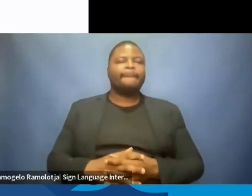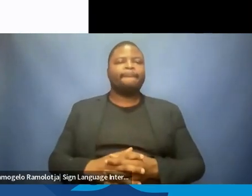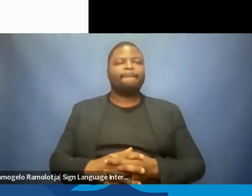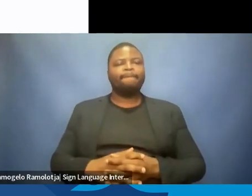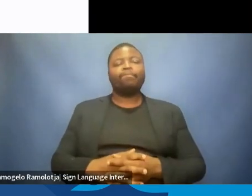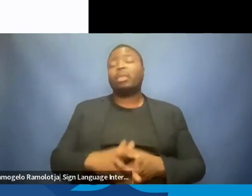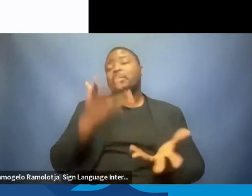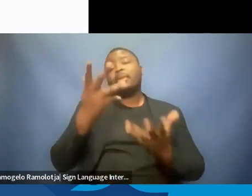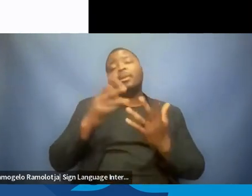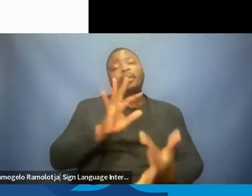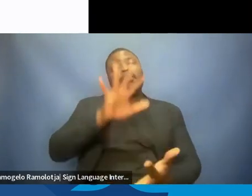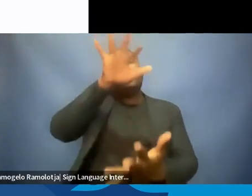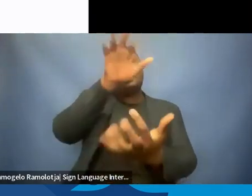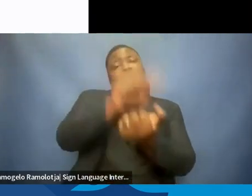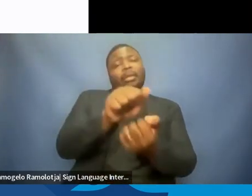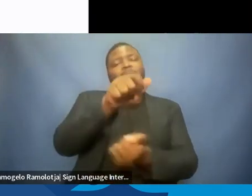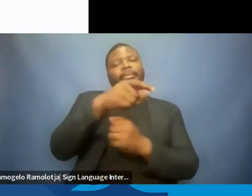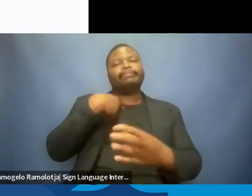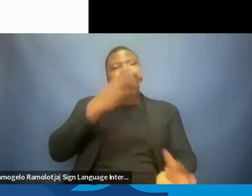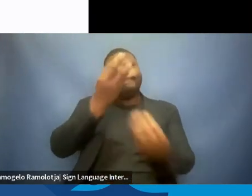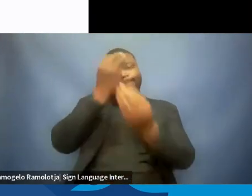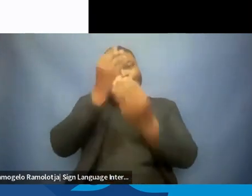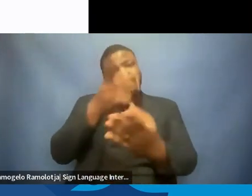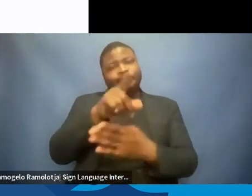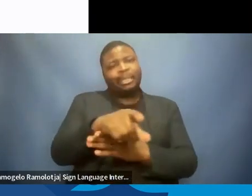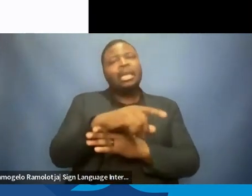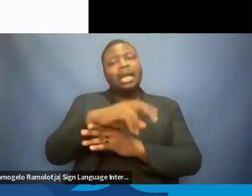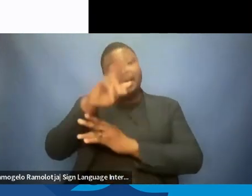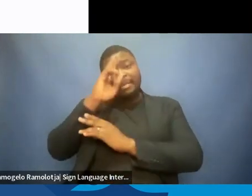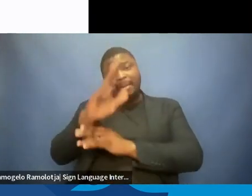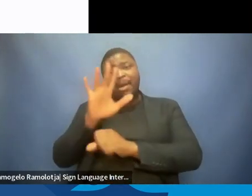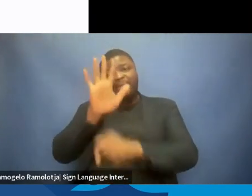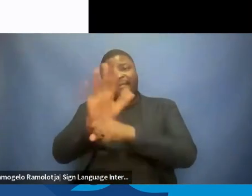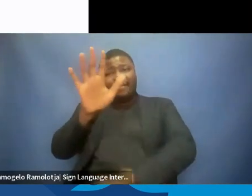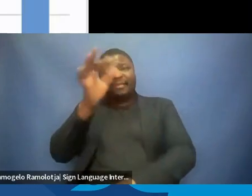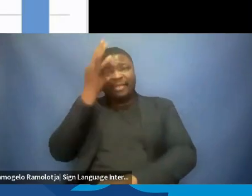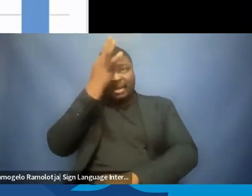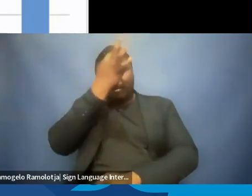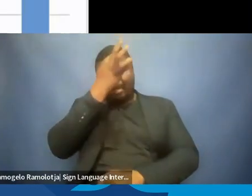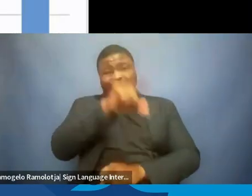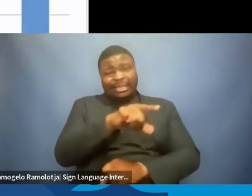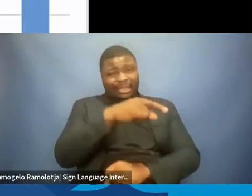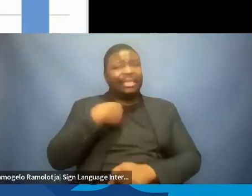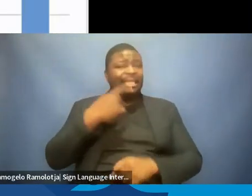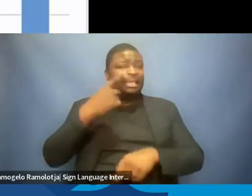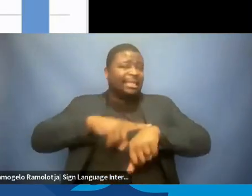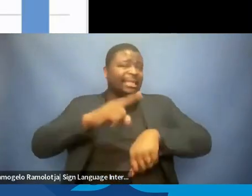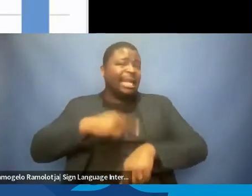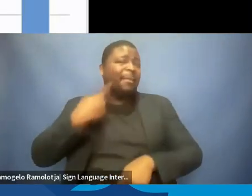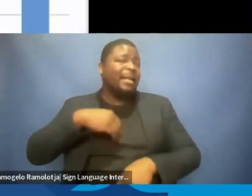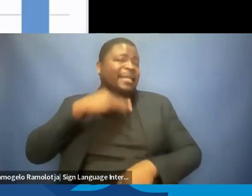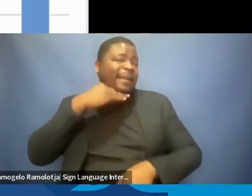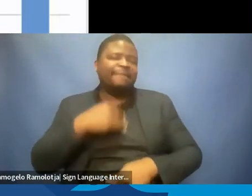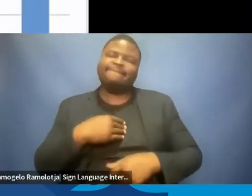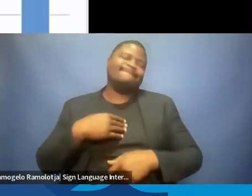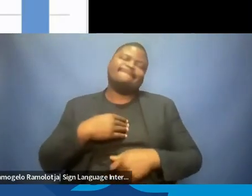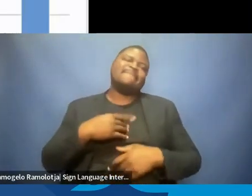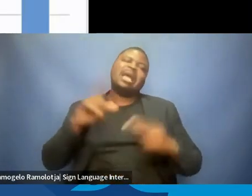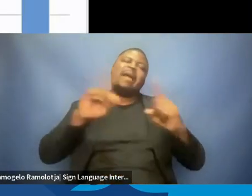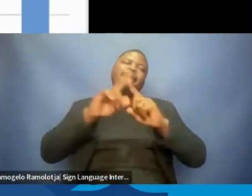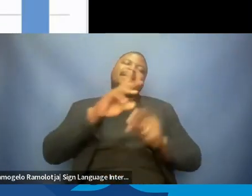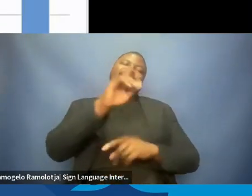academic institutions so that we can access services. So just to give a very